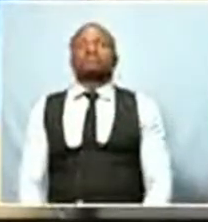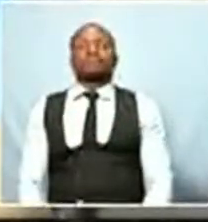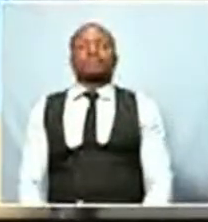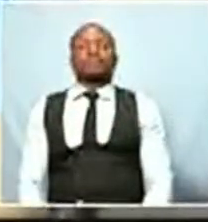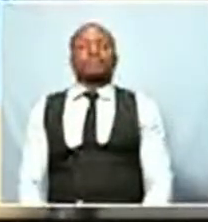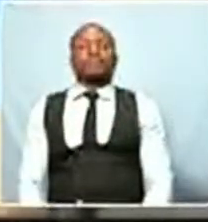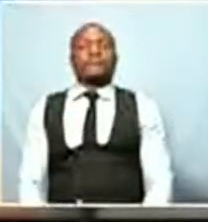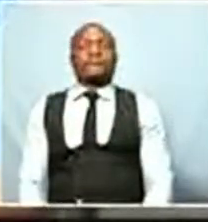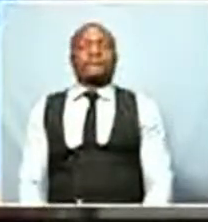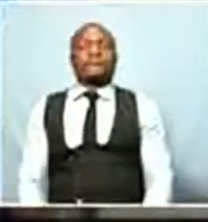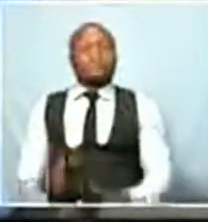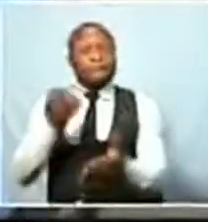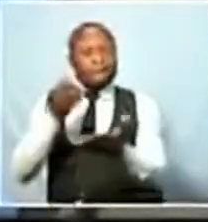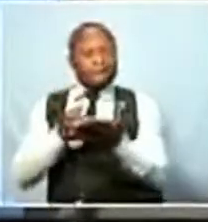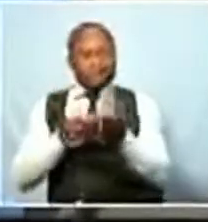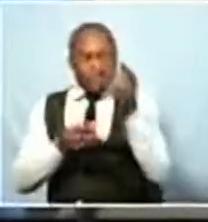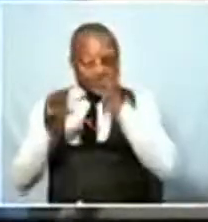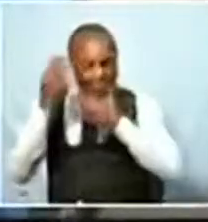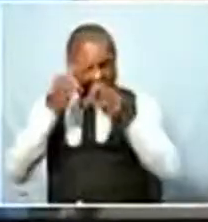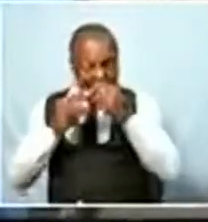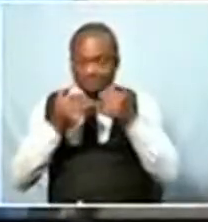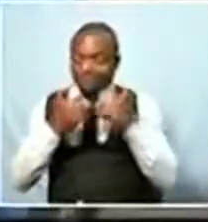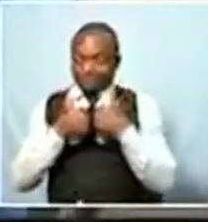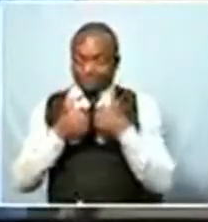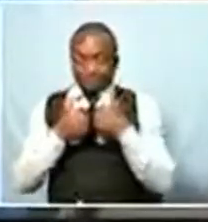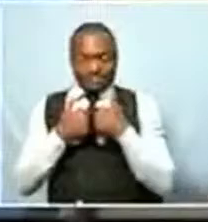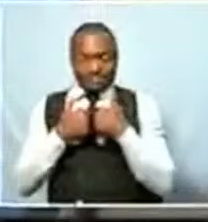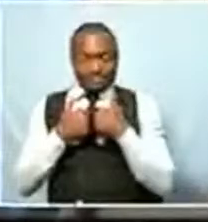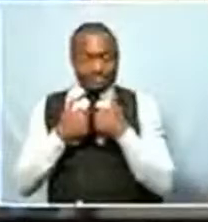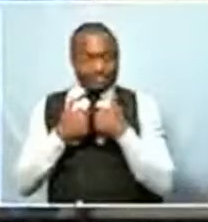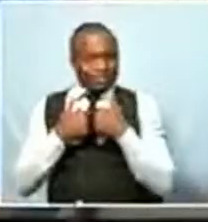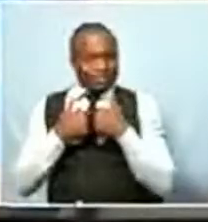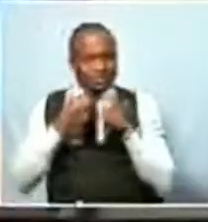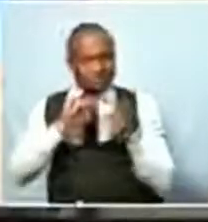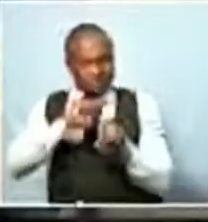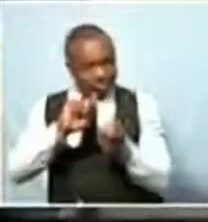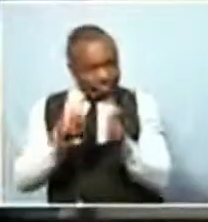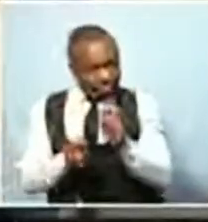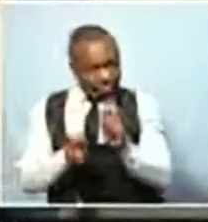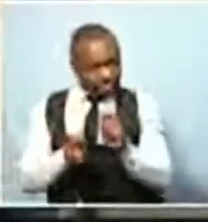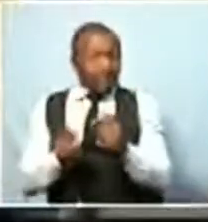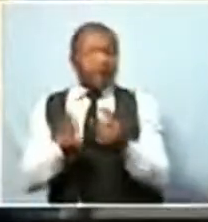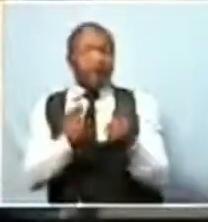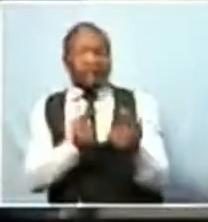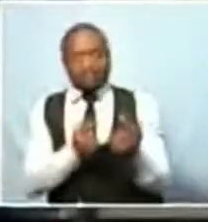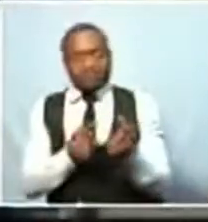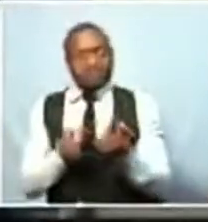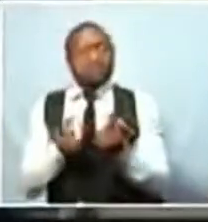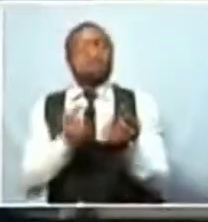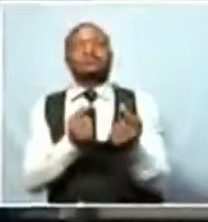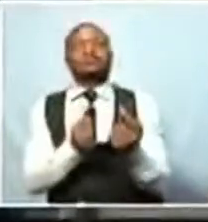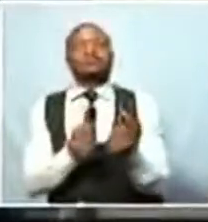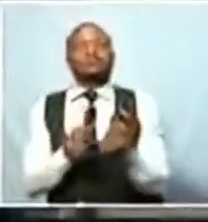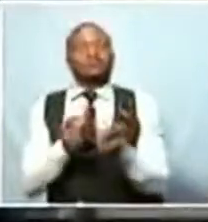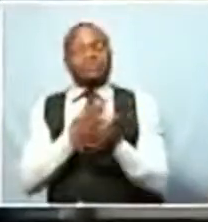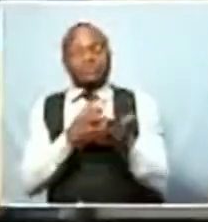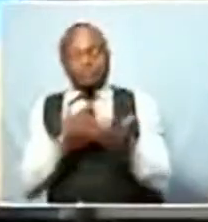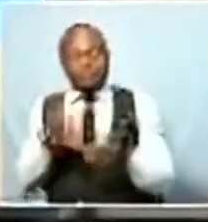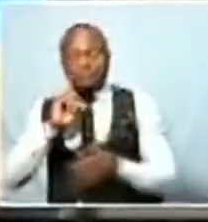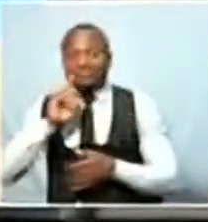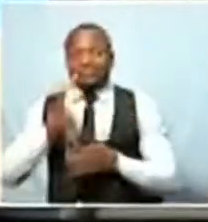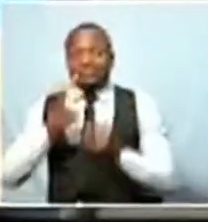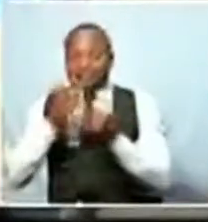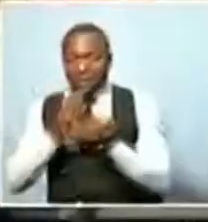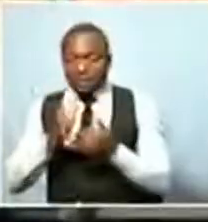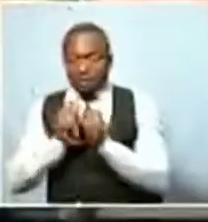So, this is the concern that we have. Whether you have changed, the status has changed, that it's something that you need to share